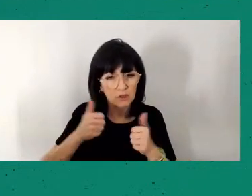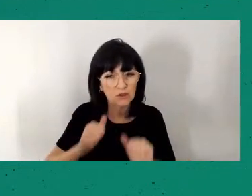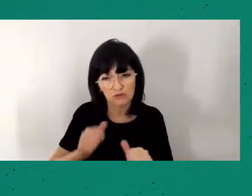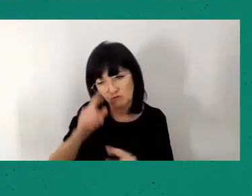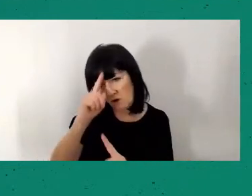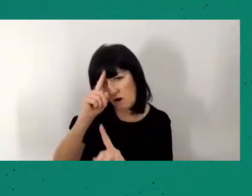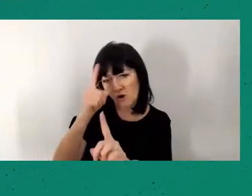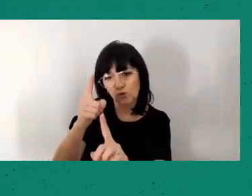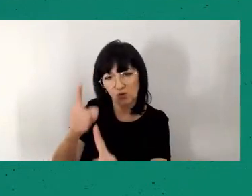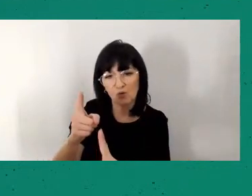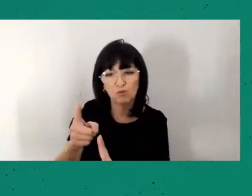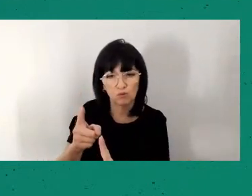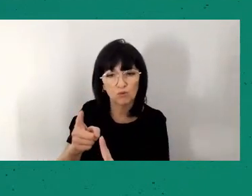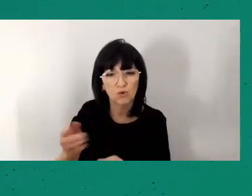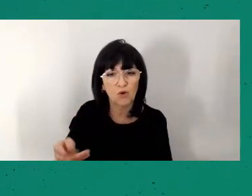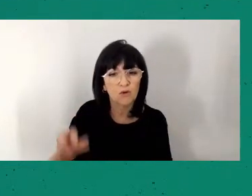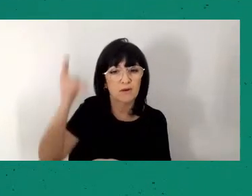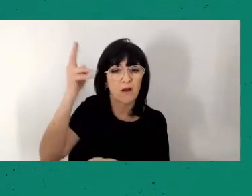secondary schools.